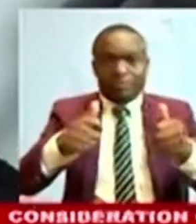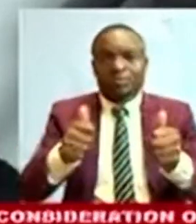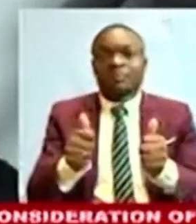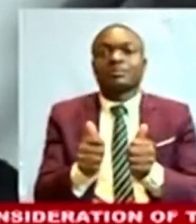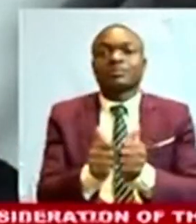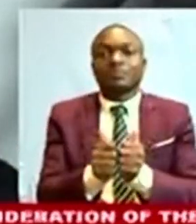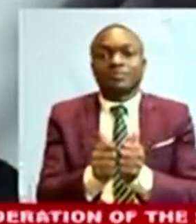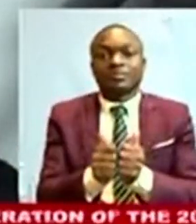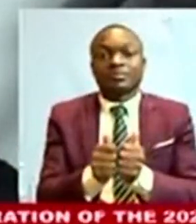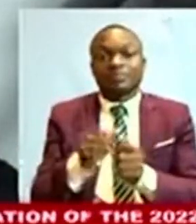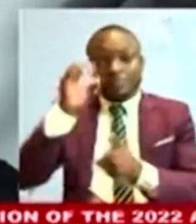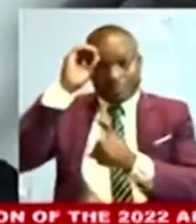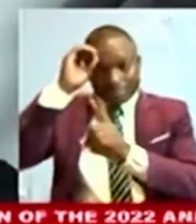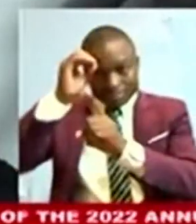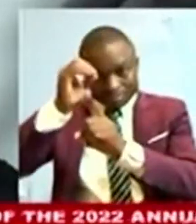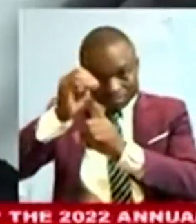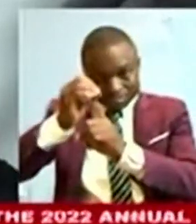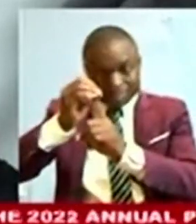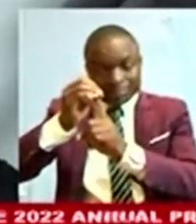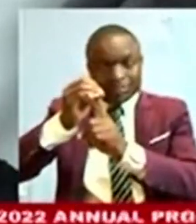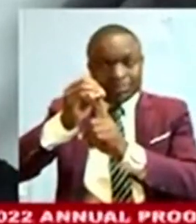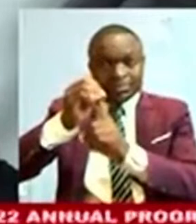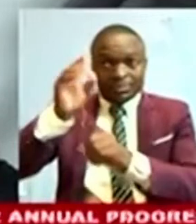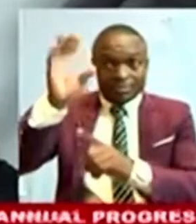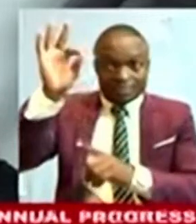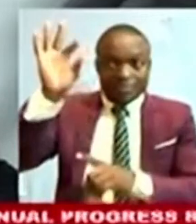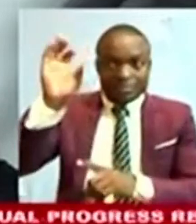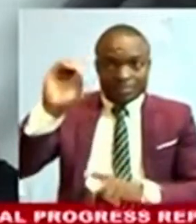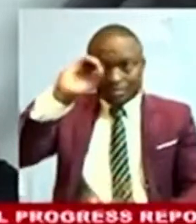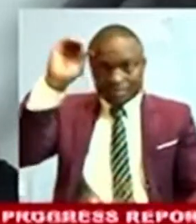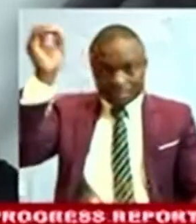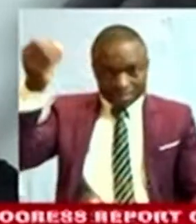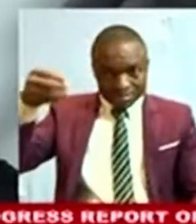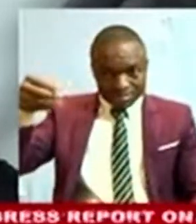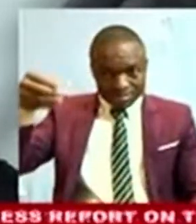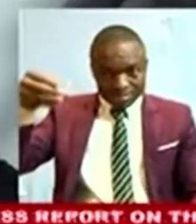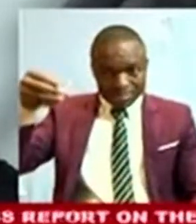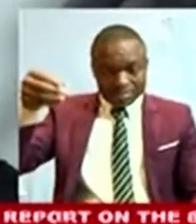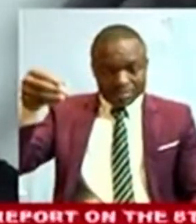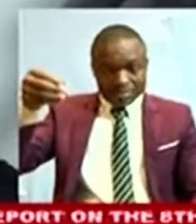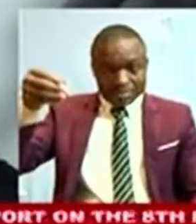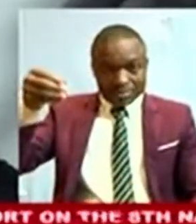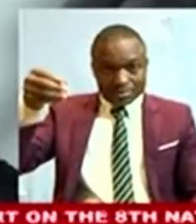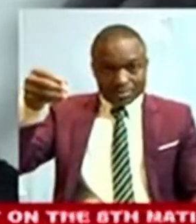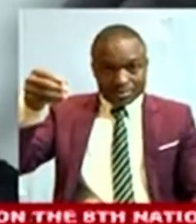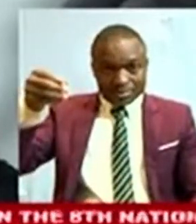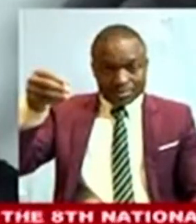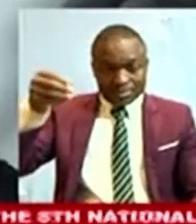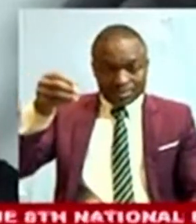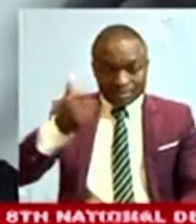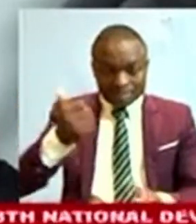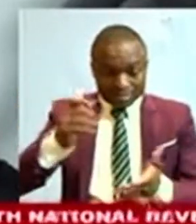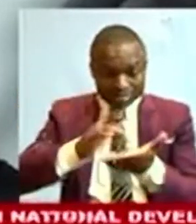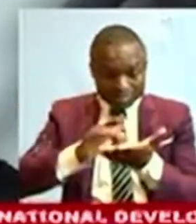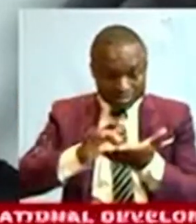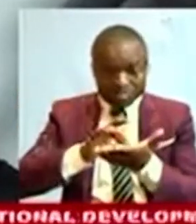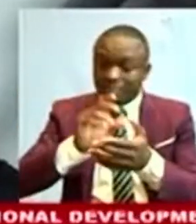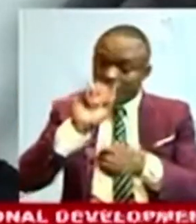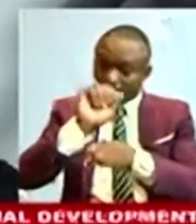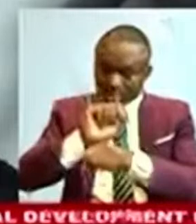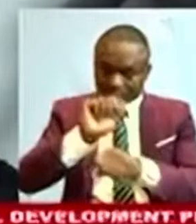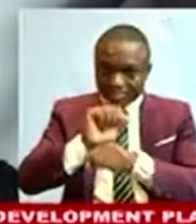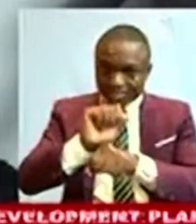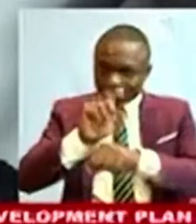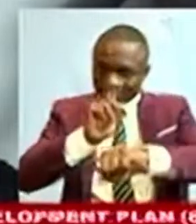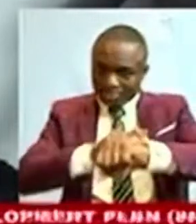the target was 90% other tracer drugs, and the performance at the time